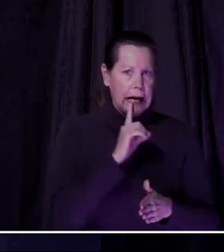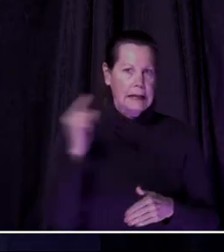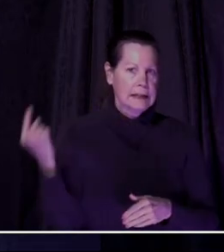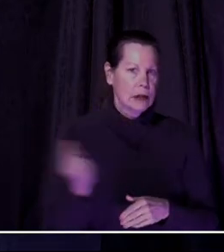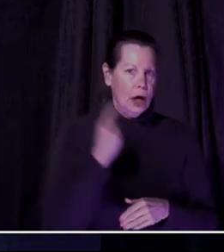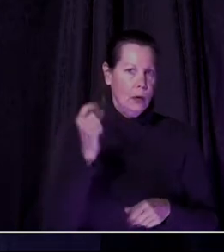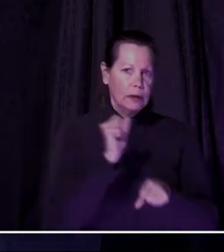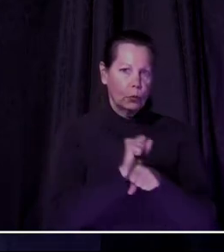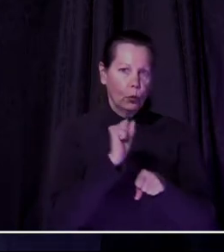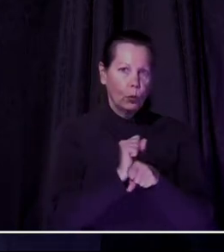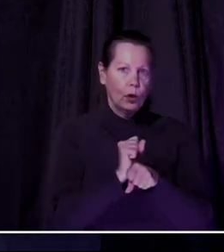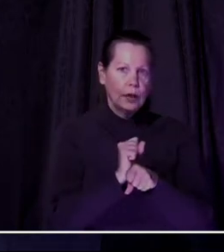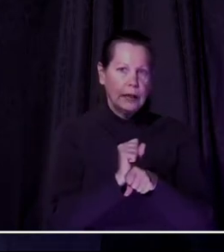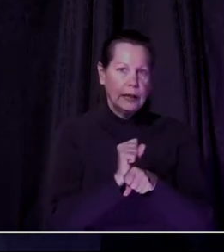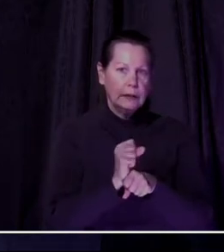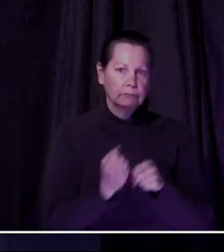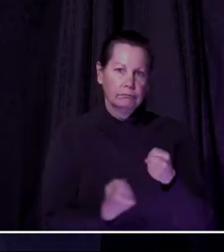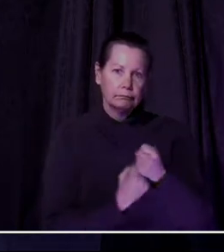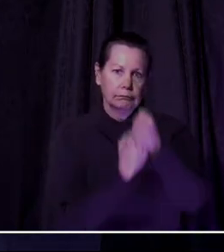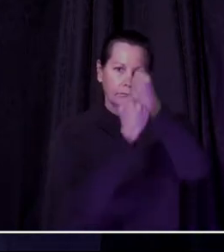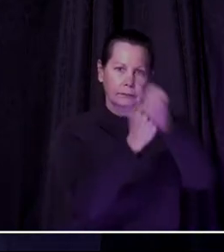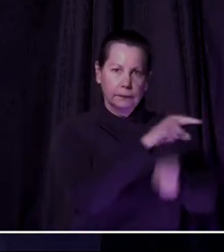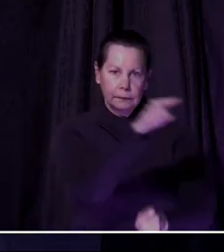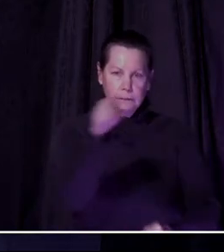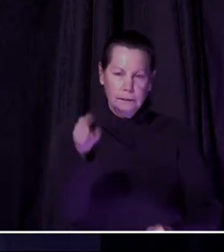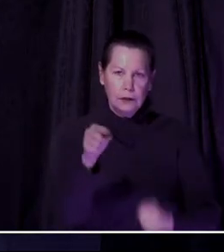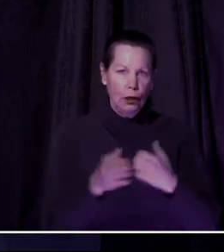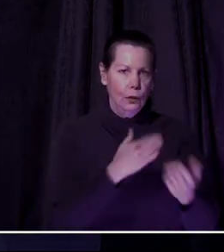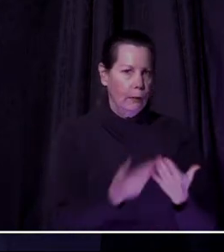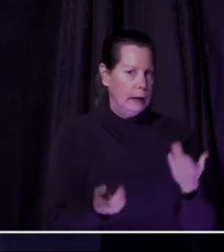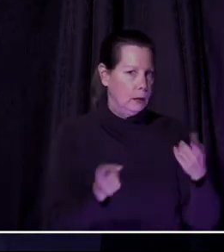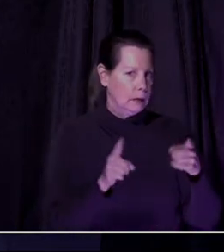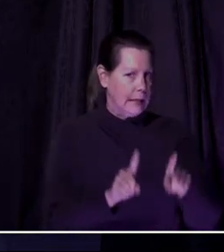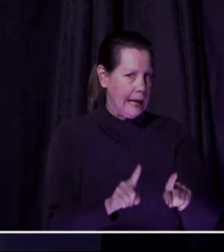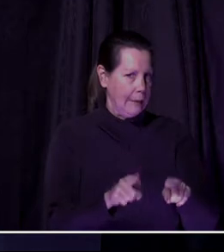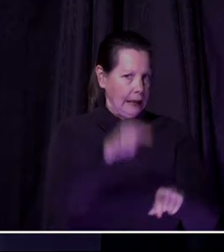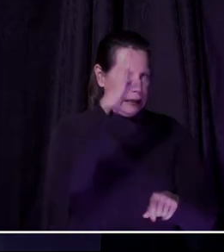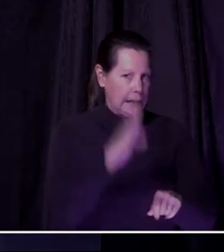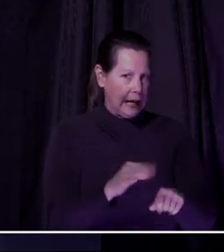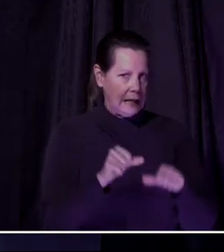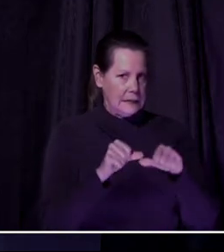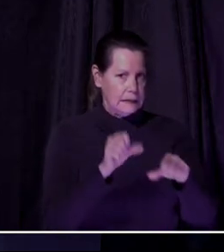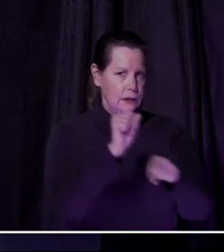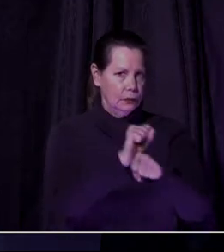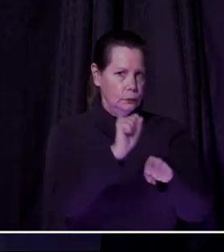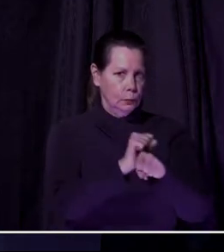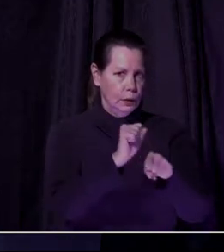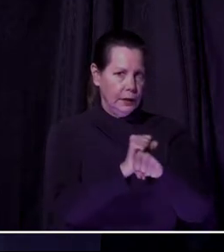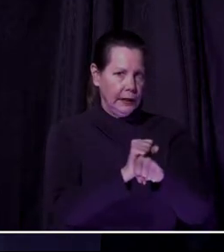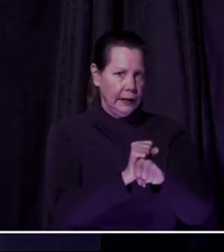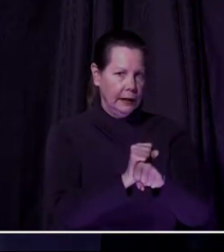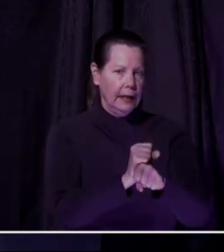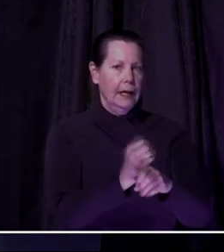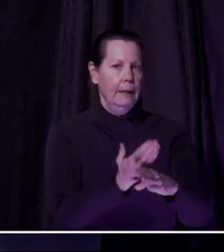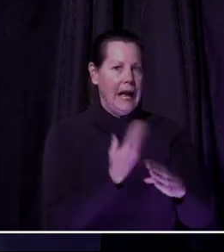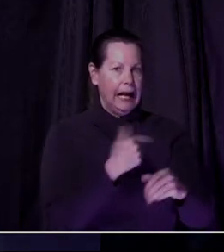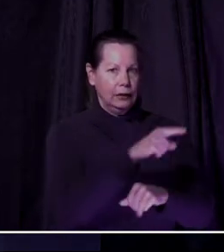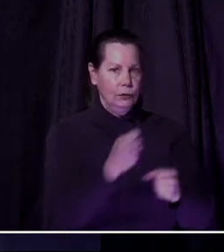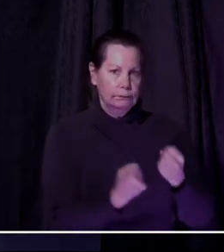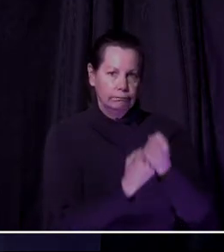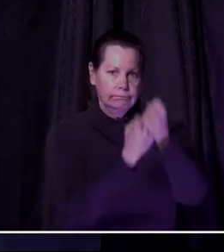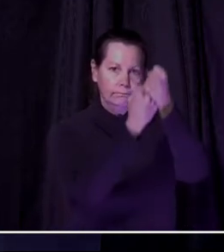always working behind the scenes. No matter what's going on, God is still working behind the scenes. Join